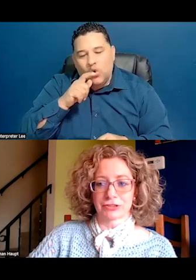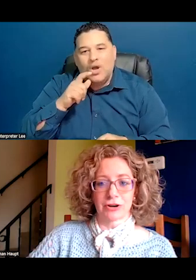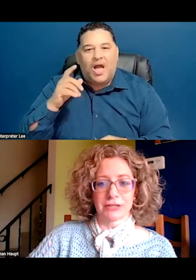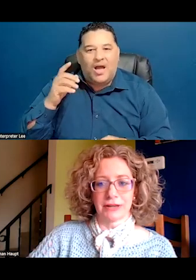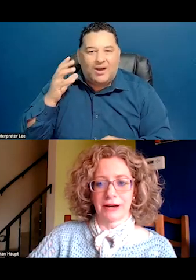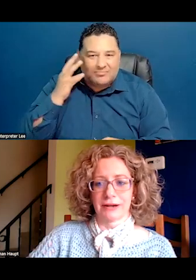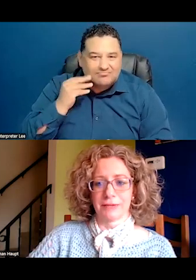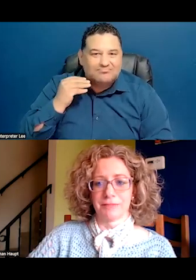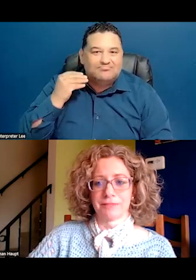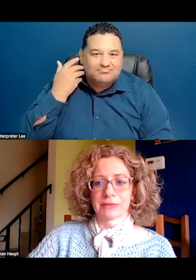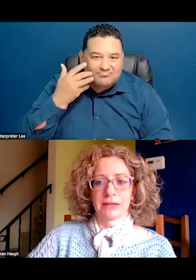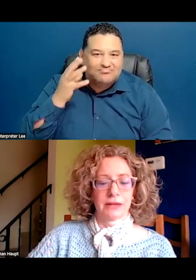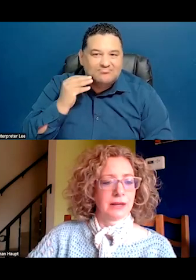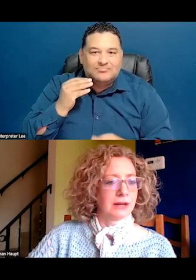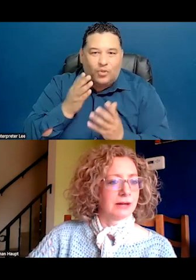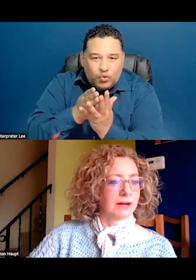let's get started.